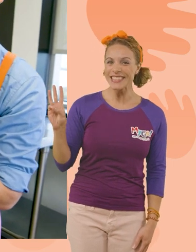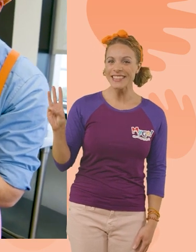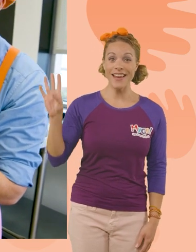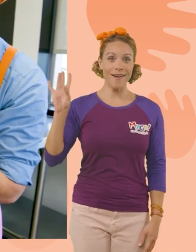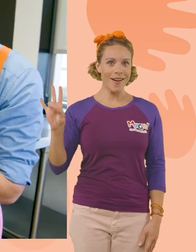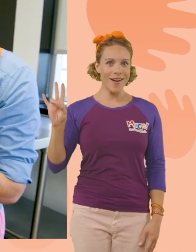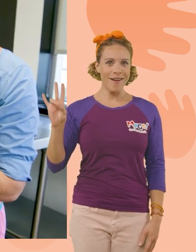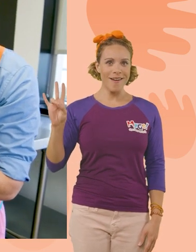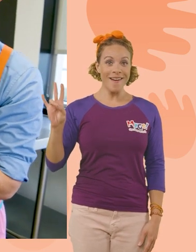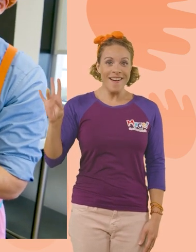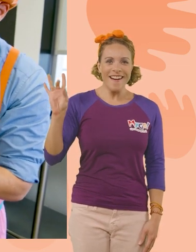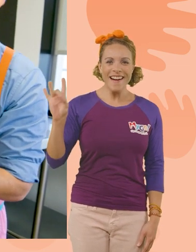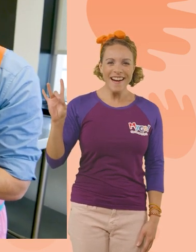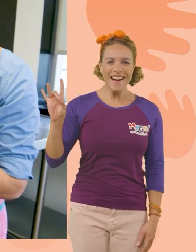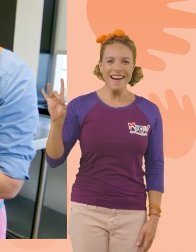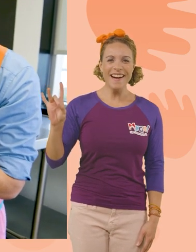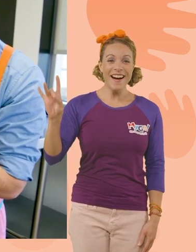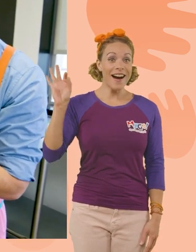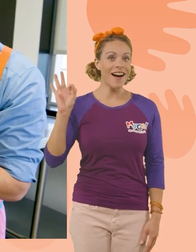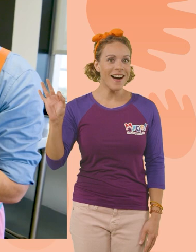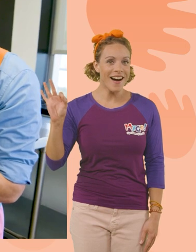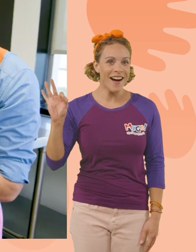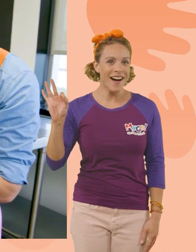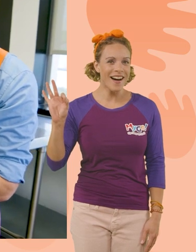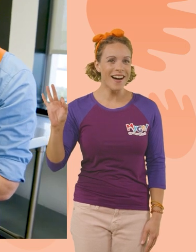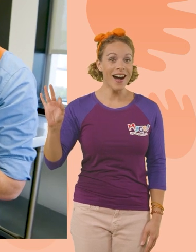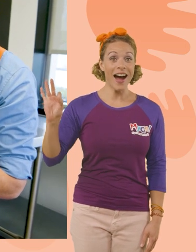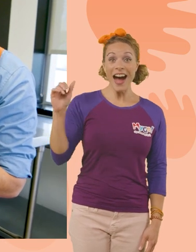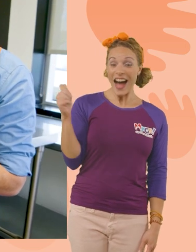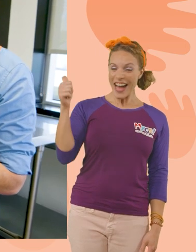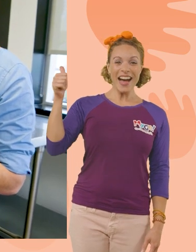six, seven, eight,